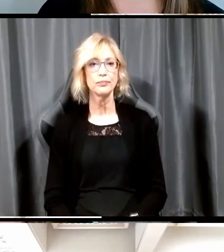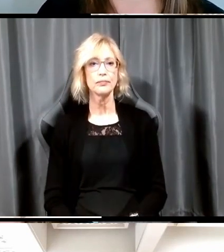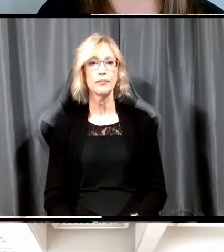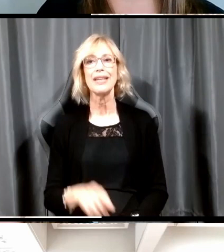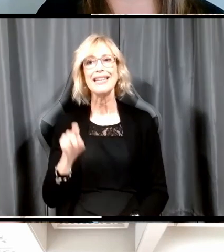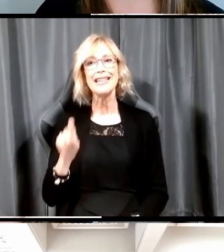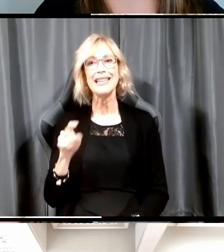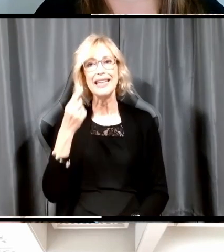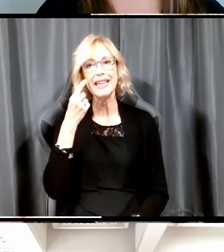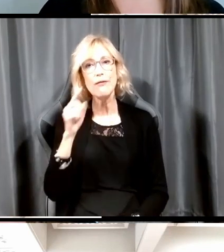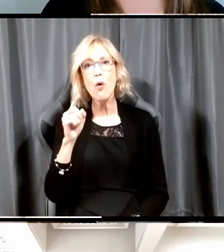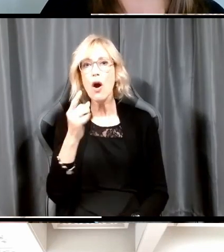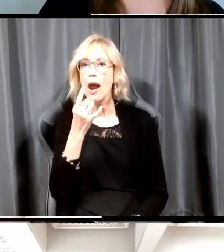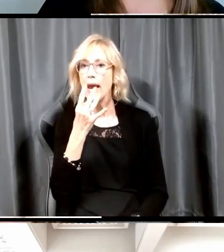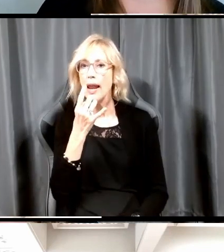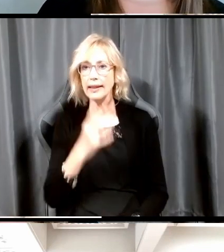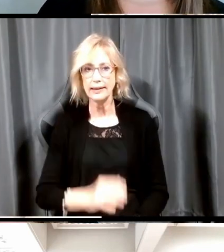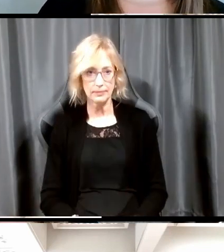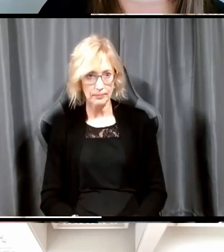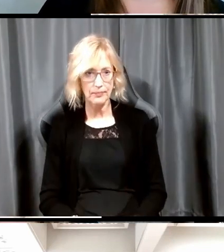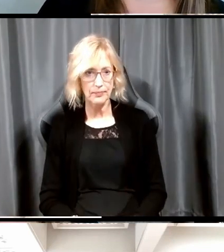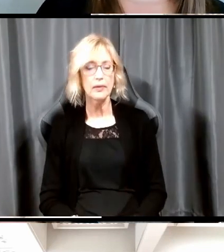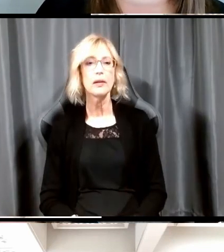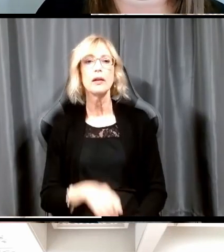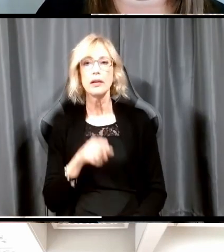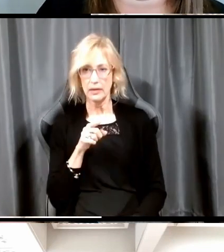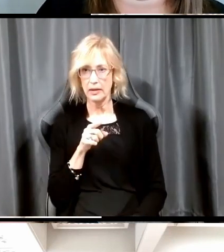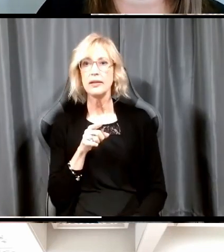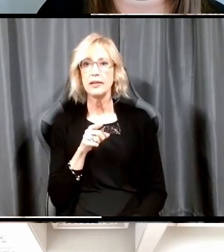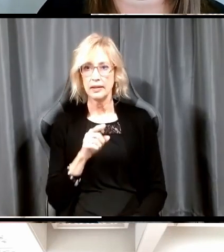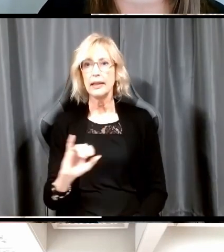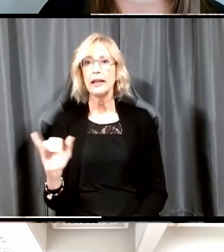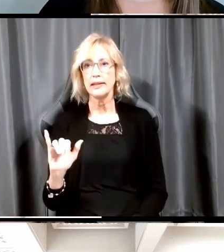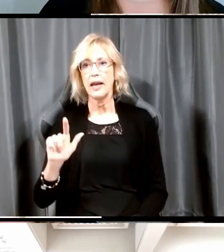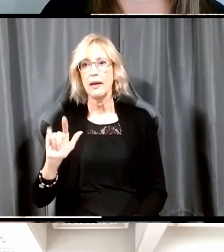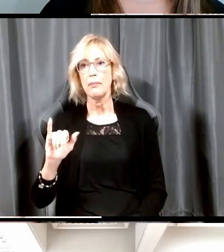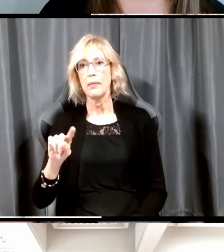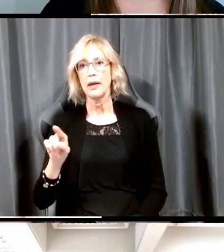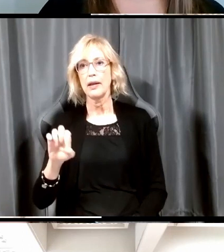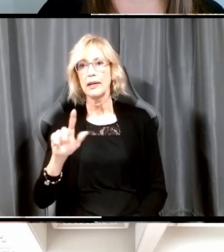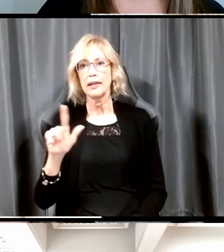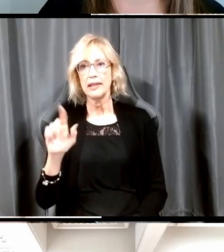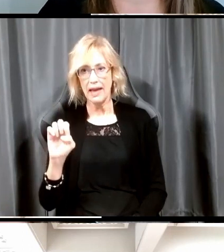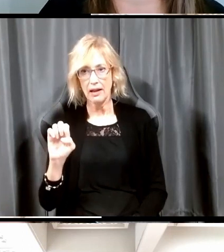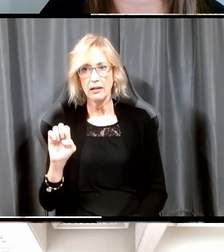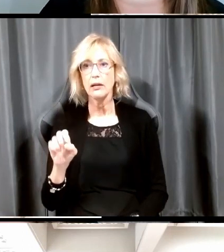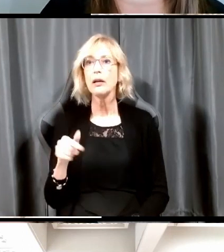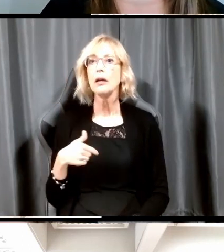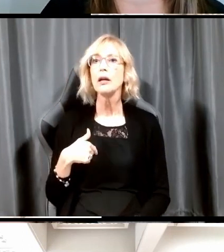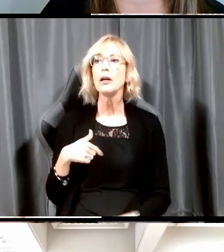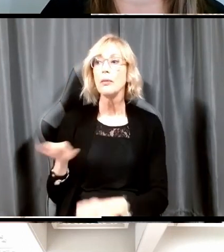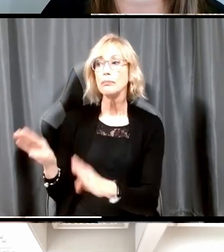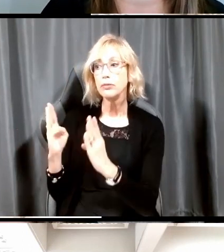Need for light. This one here is also, again, like Lizelle was saying, is just grasping their attention and